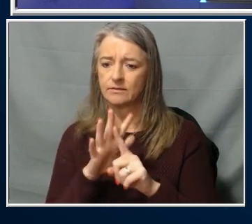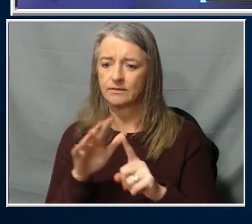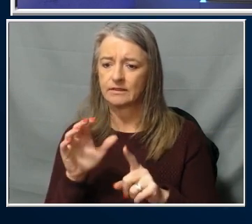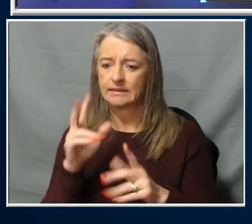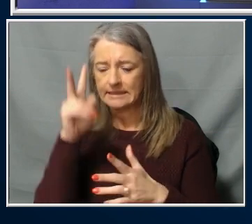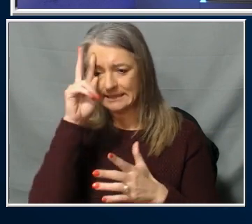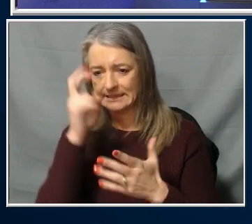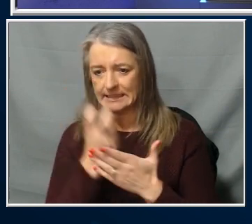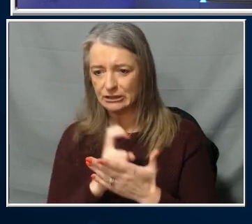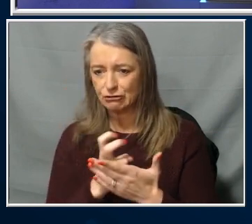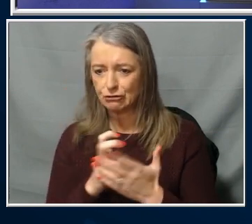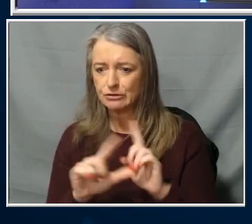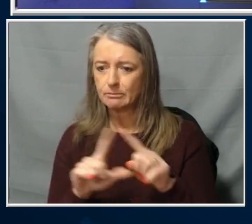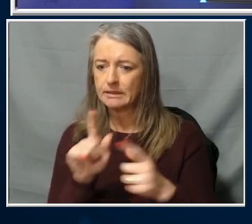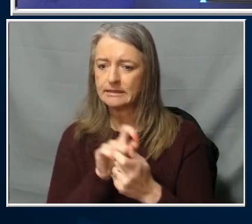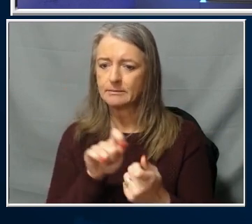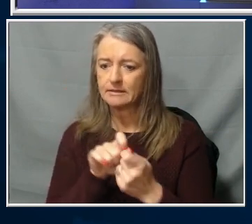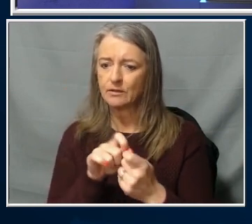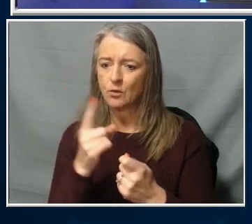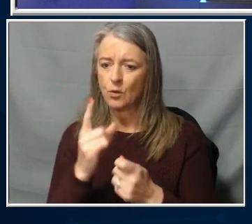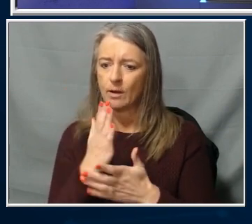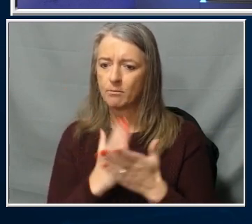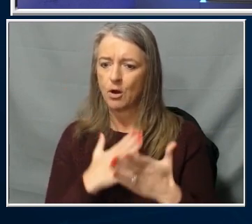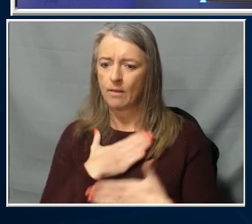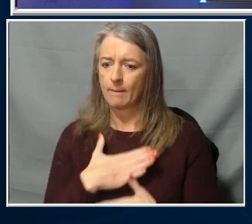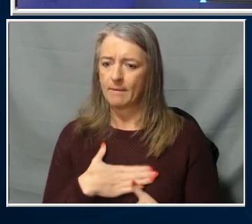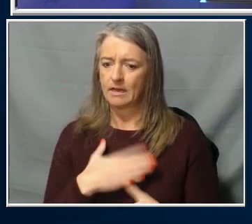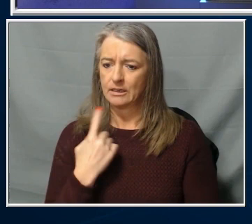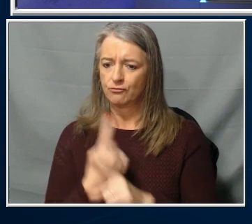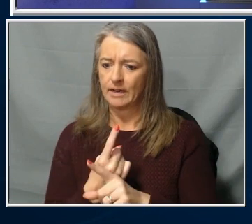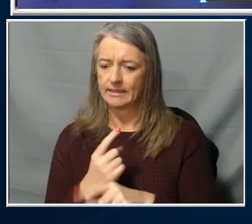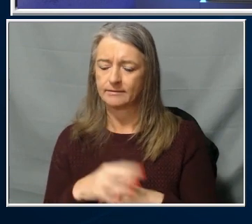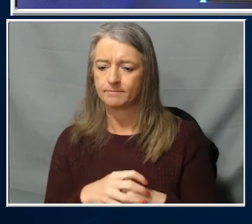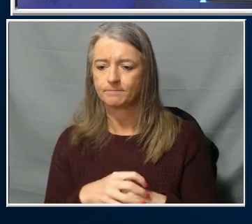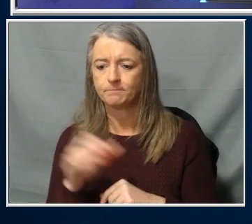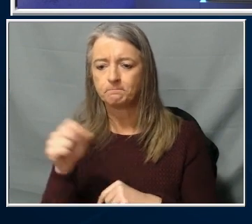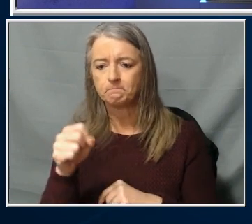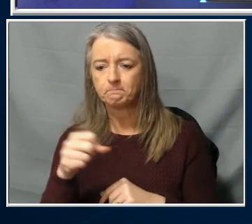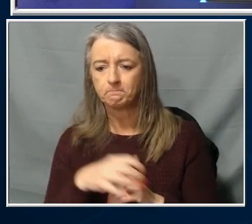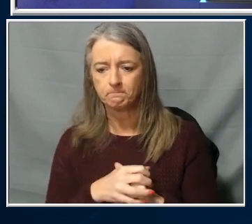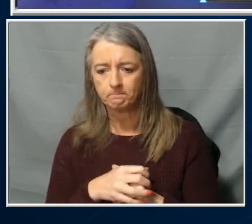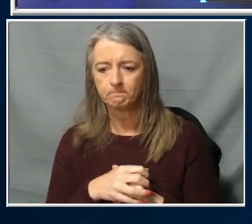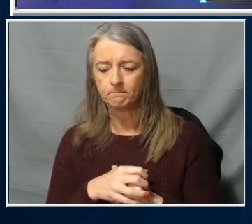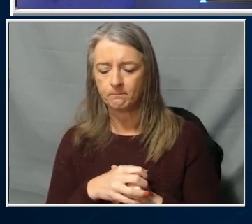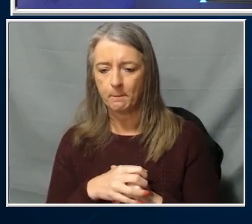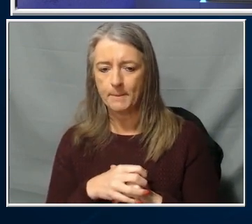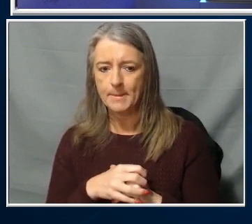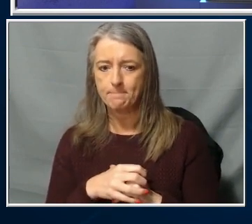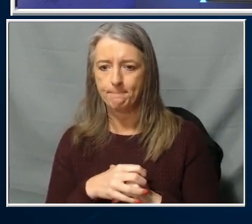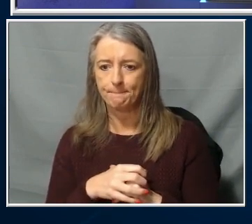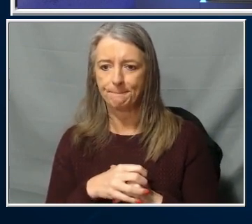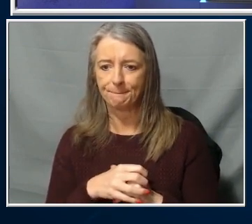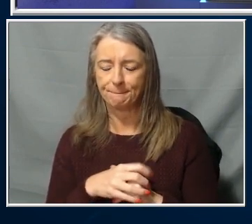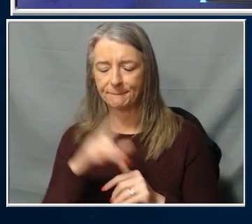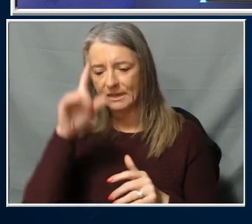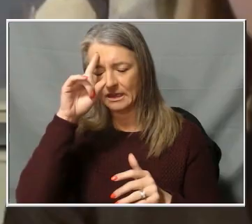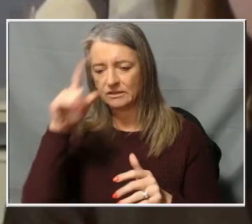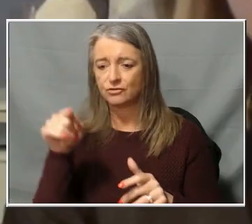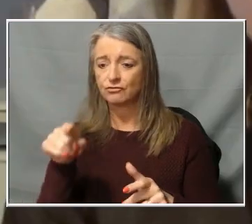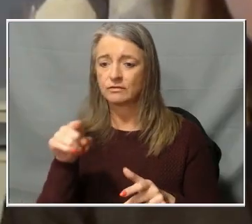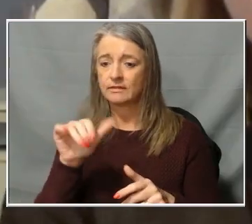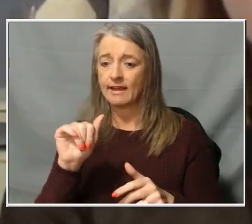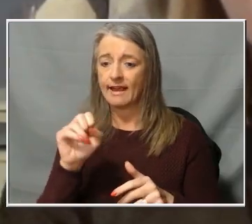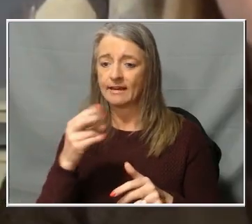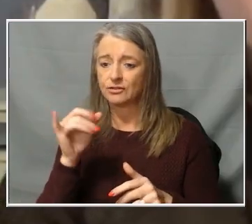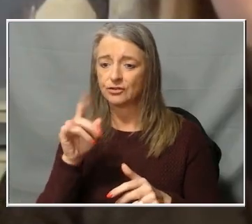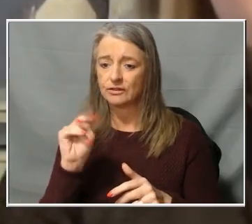but specifically on one part of the body. Is that right? Yes, correct. Tell us about that. She